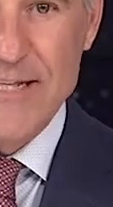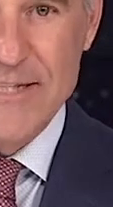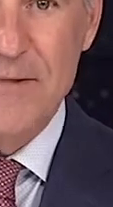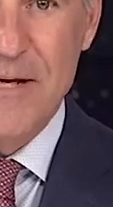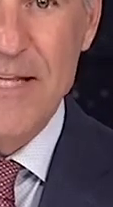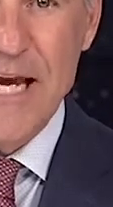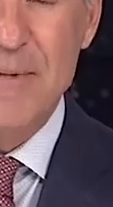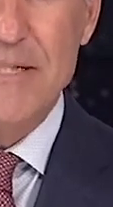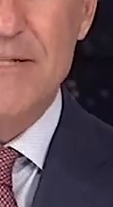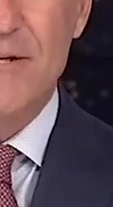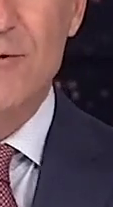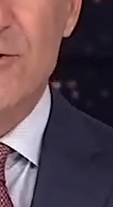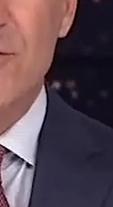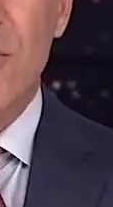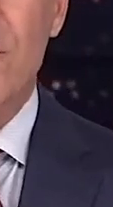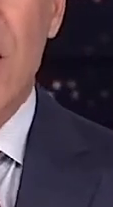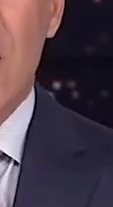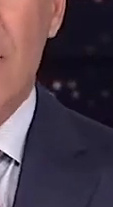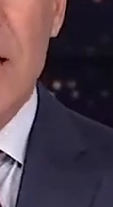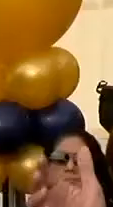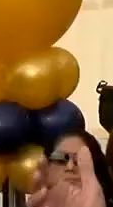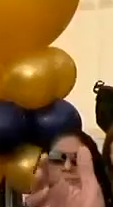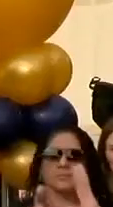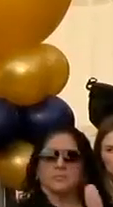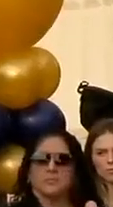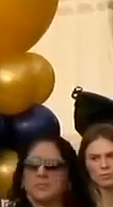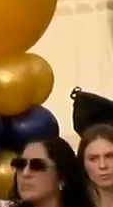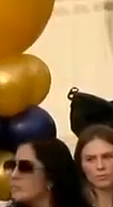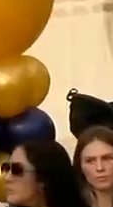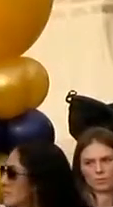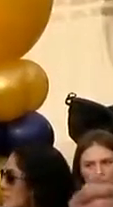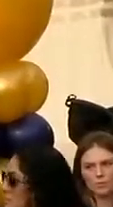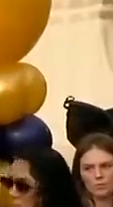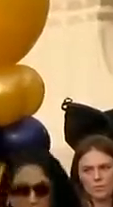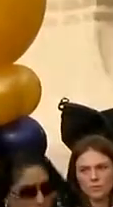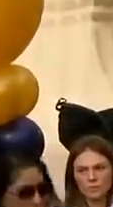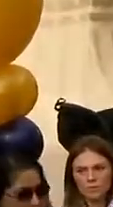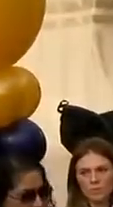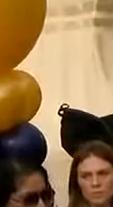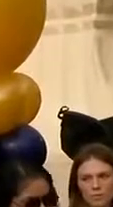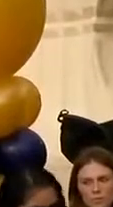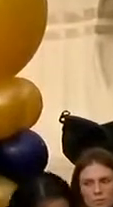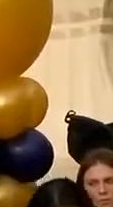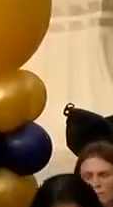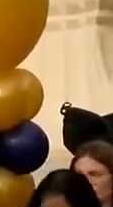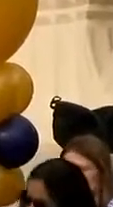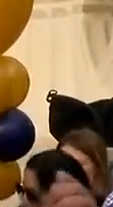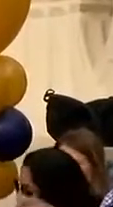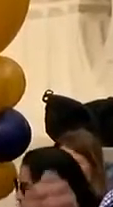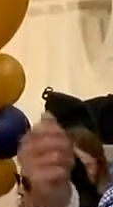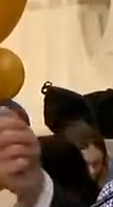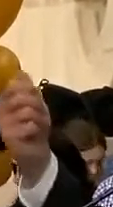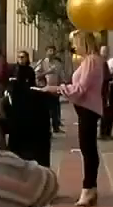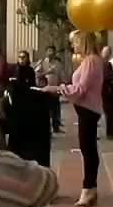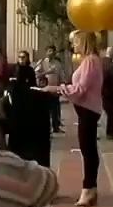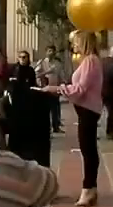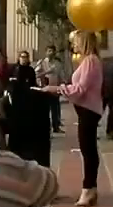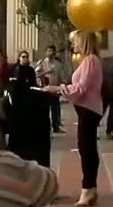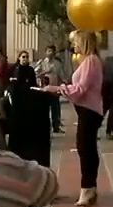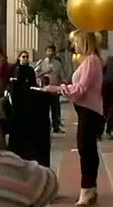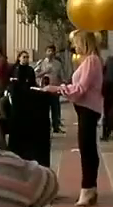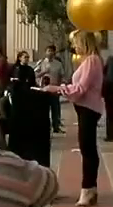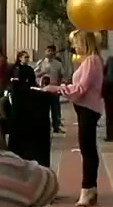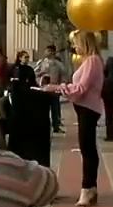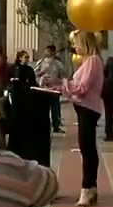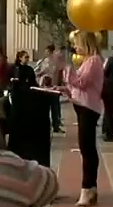Steve Atkinson in the ABC 10 News studio. About 100 people attended Back Together San Diego, almost without a mask in sight. Guests